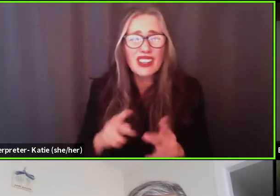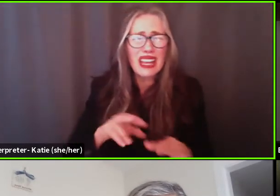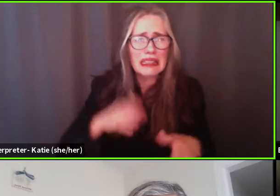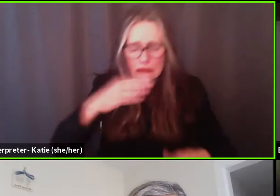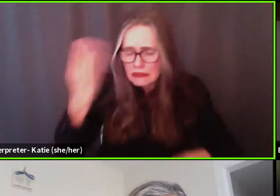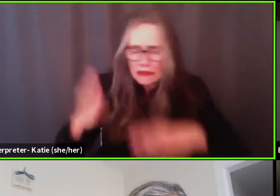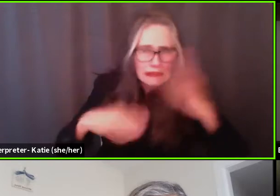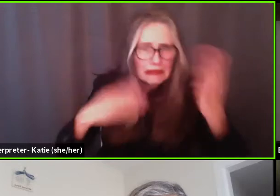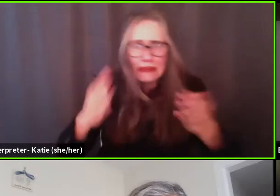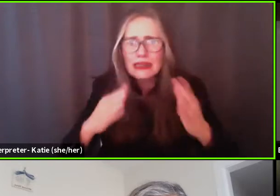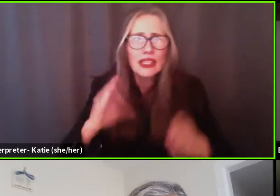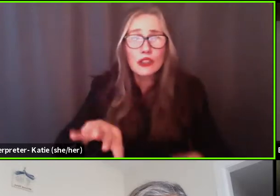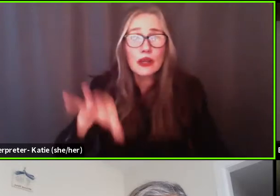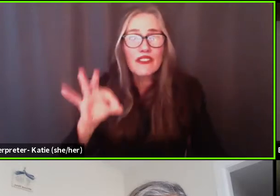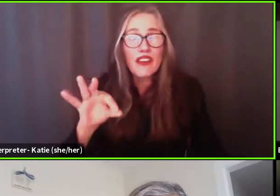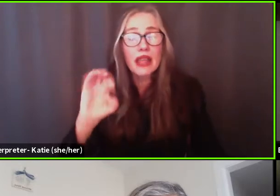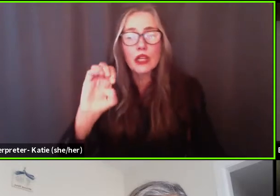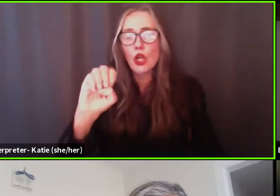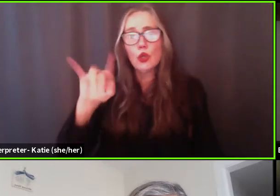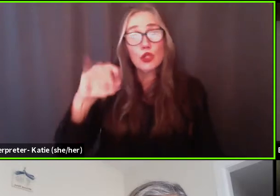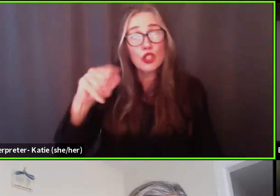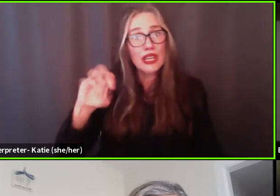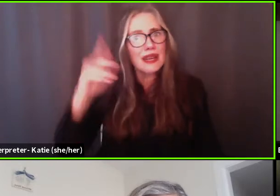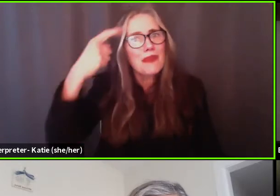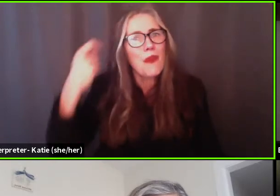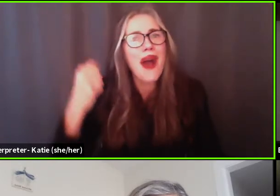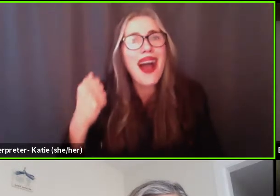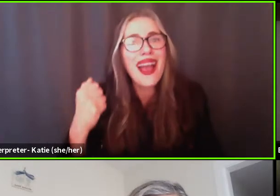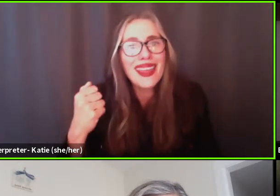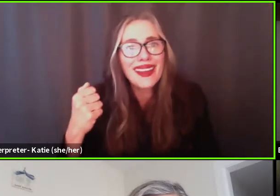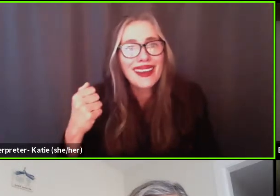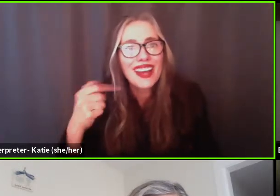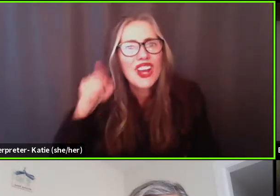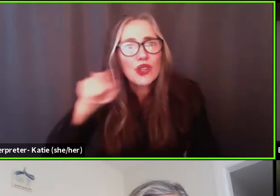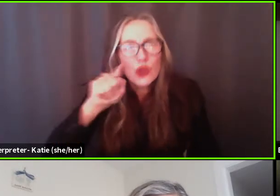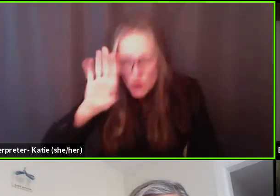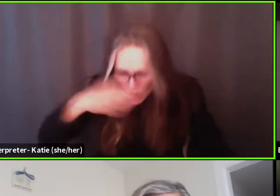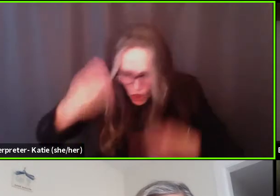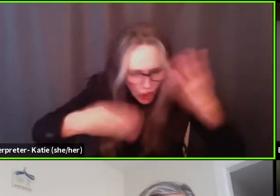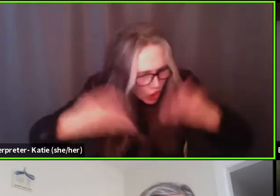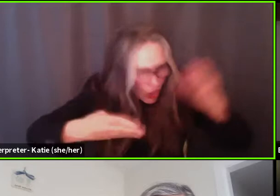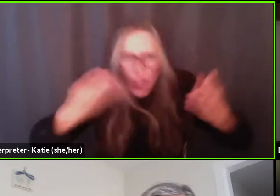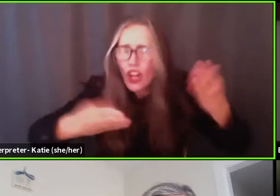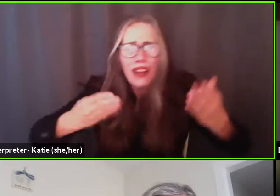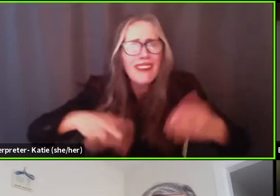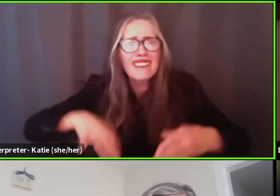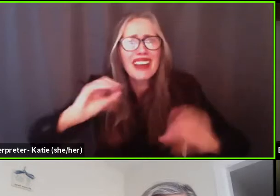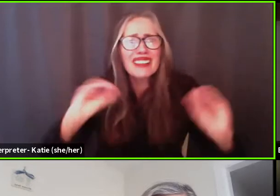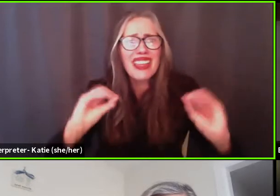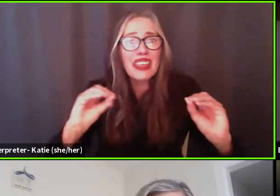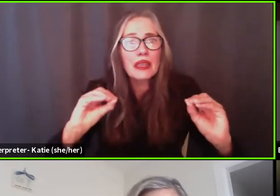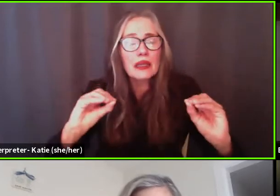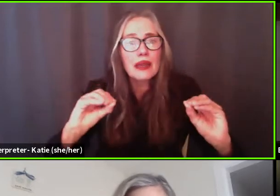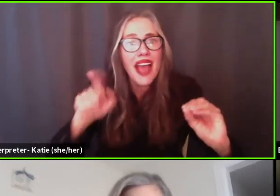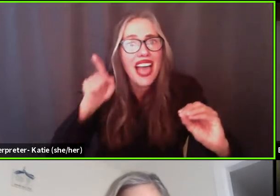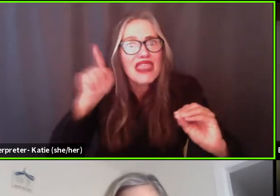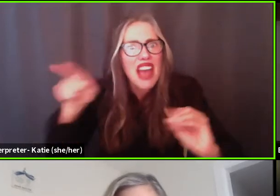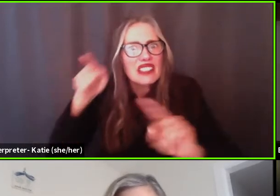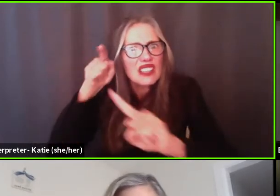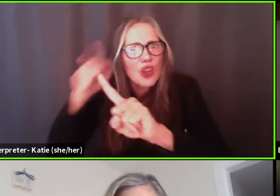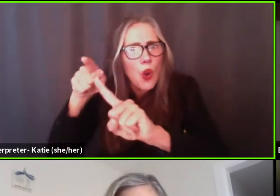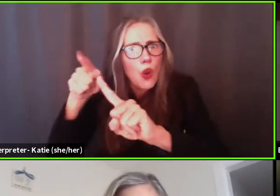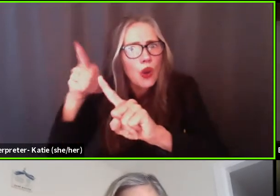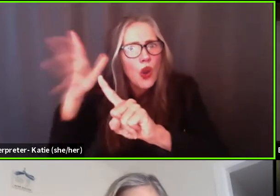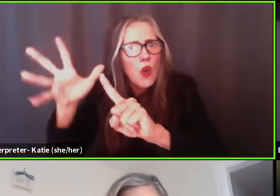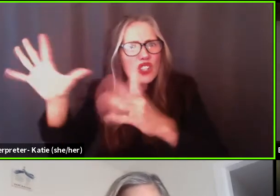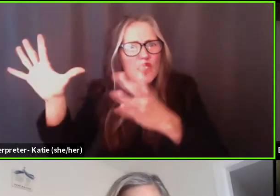eugenics the purpose of eugenics was to disappear this population and it did its job quite well um you know eugenics was a mechanism of